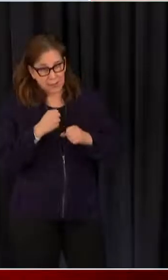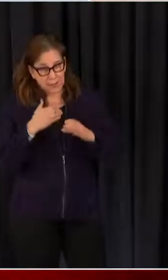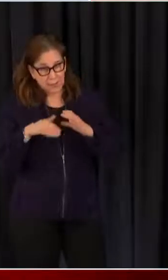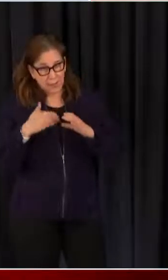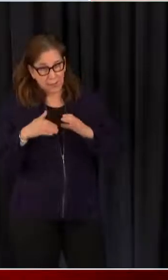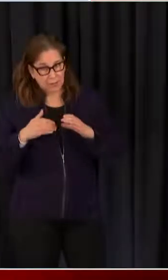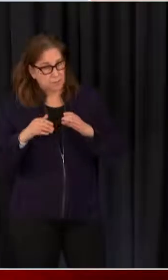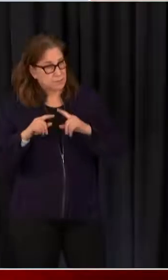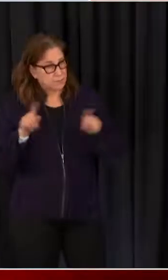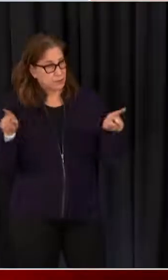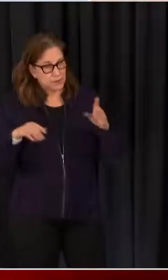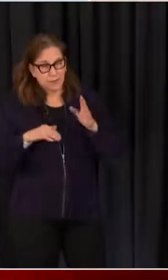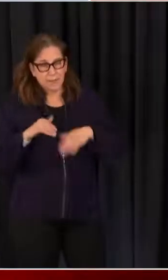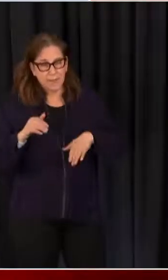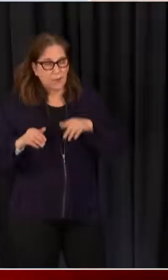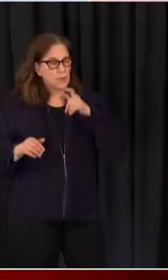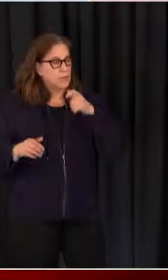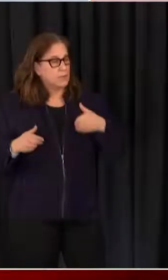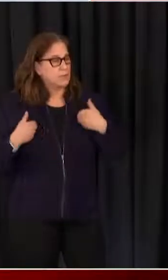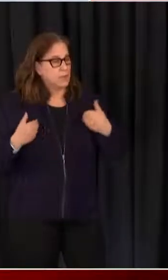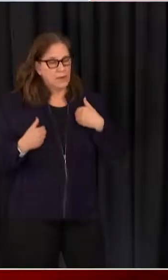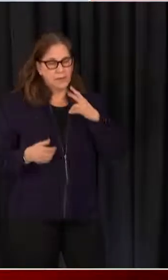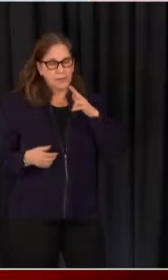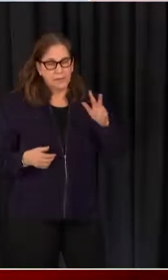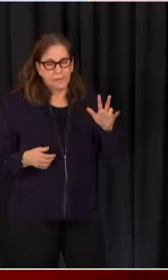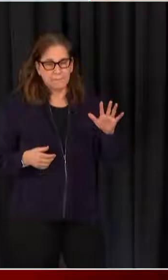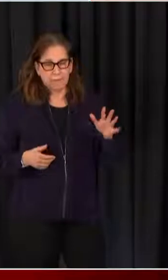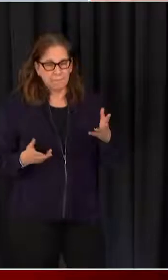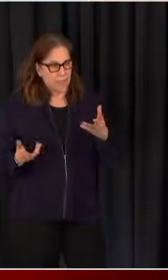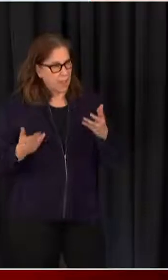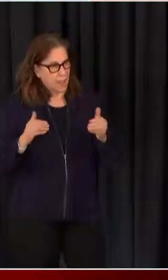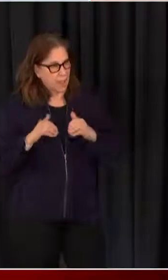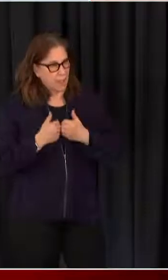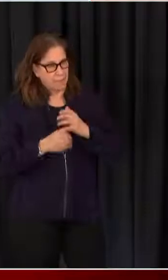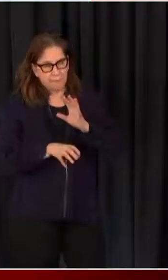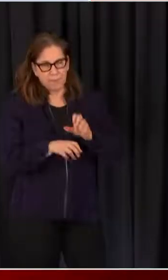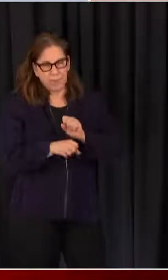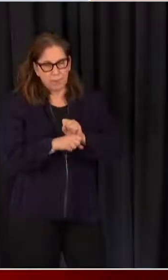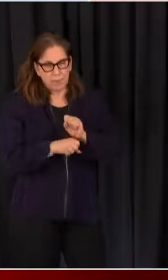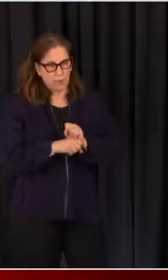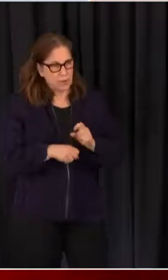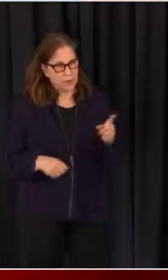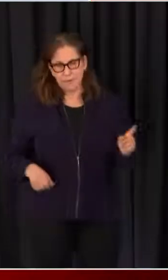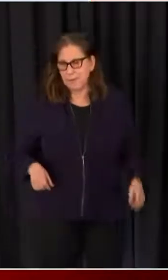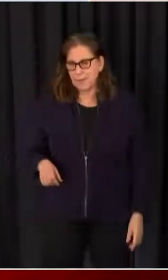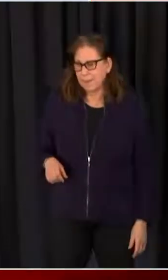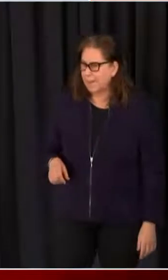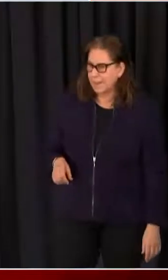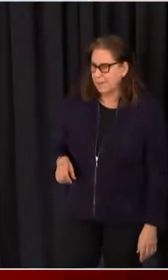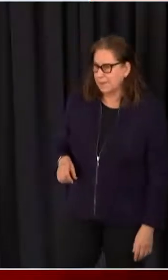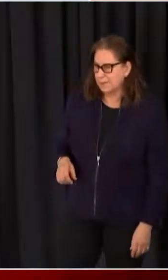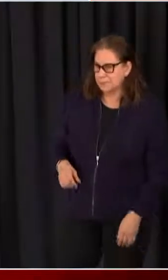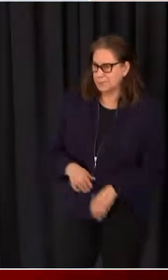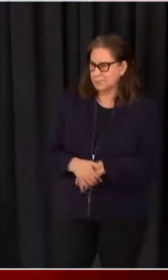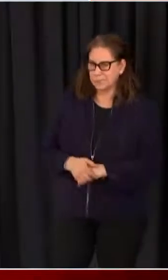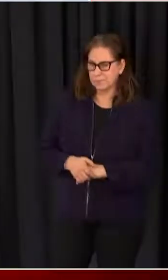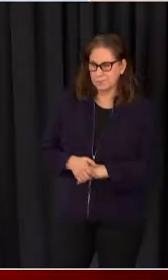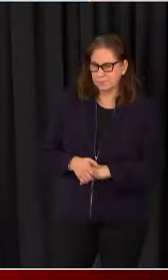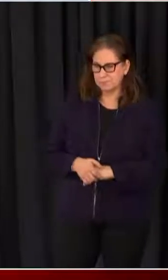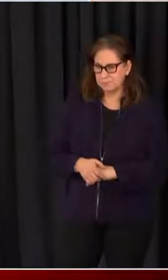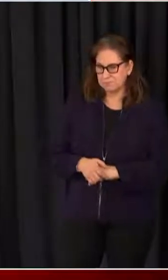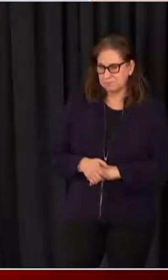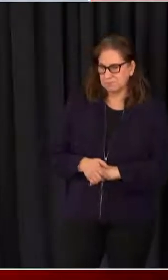health condition? Or is there some ratio, some percentage of appointments? Are you guys? Not necessarily to either of those. Okay.